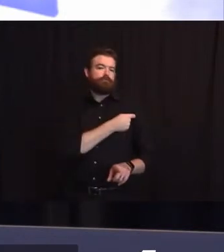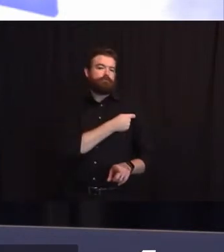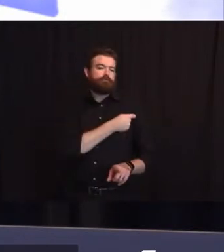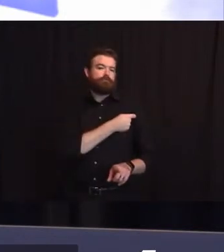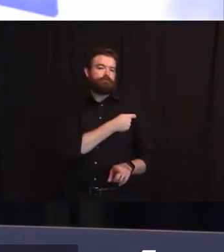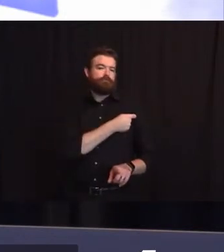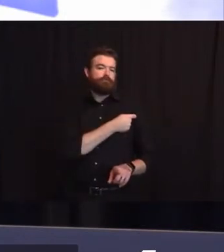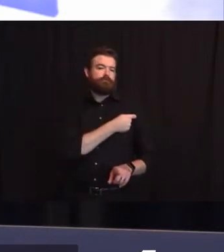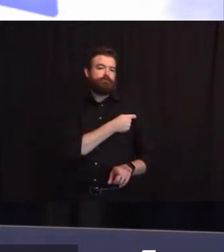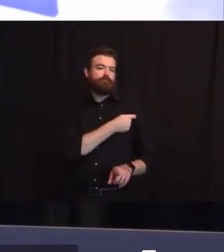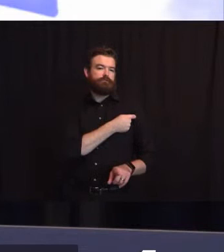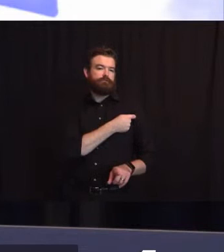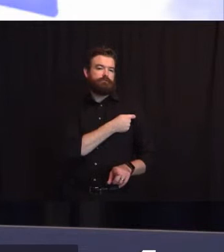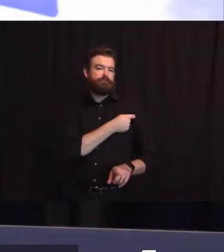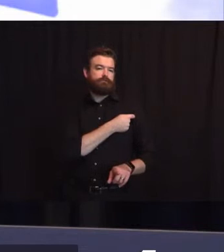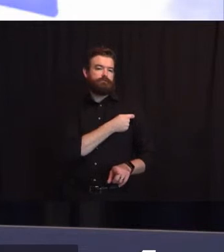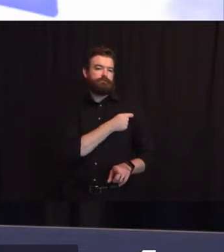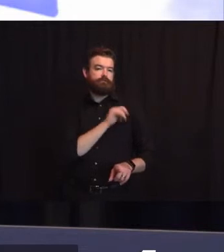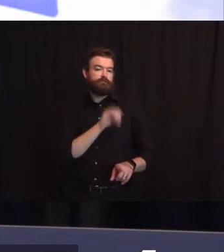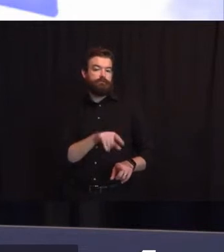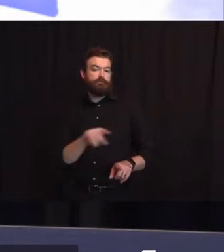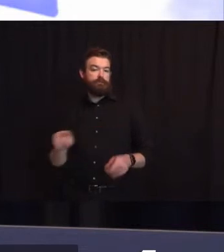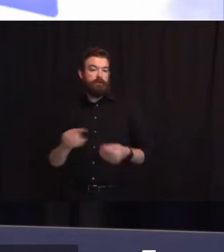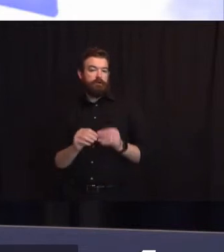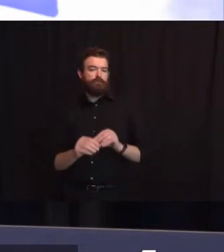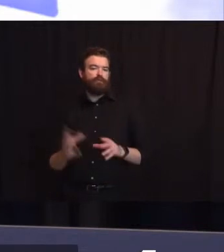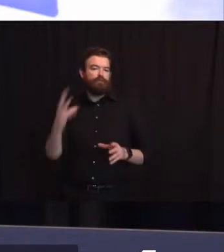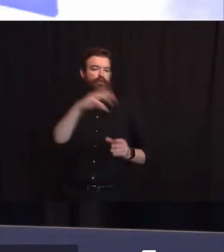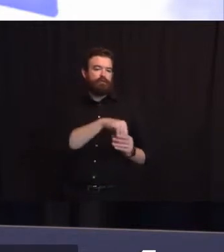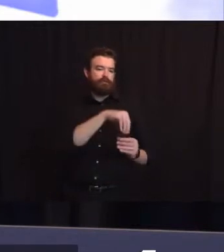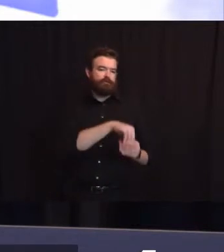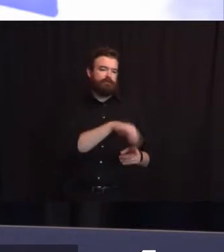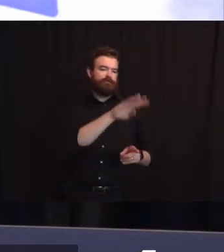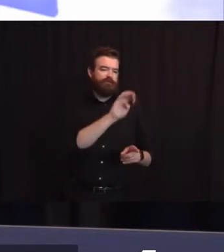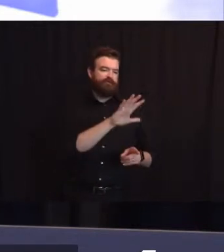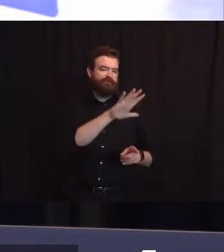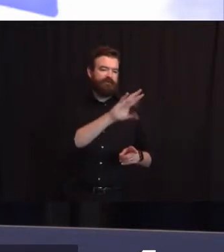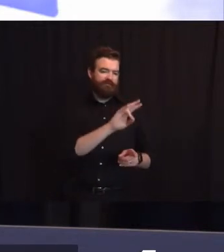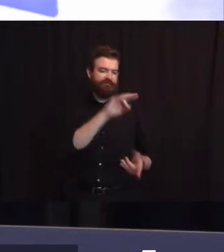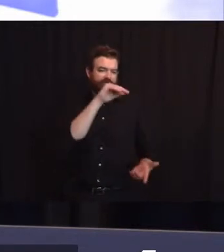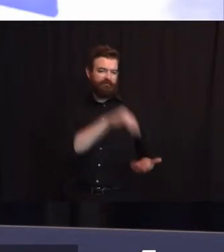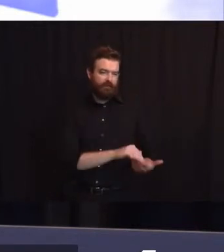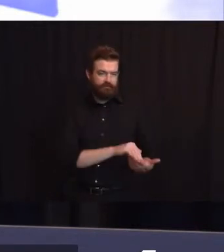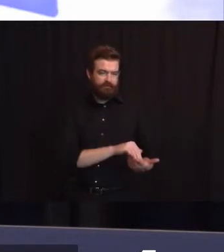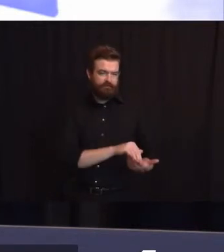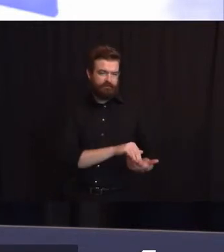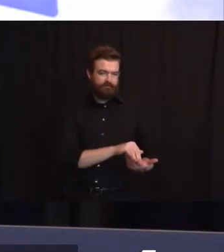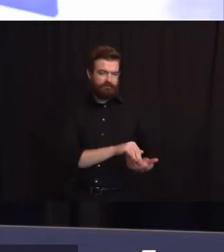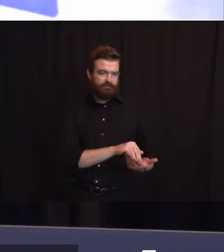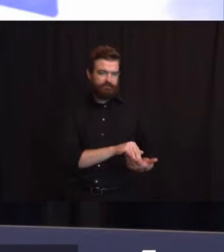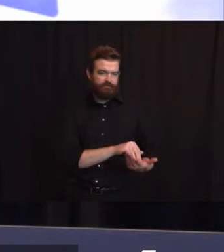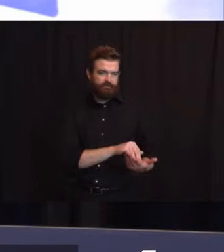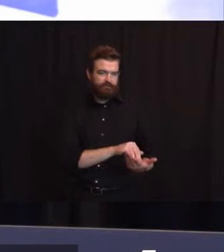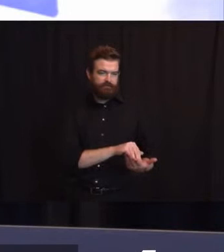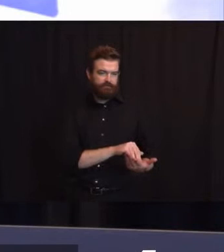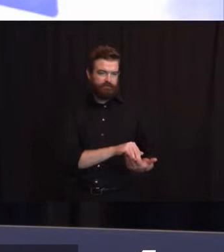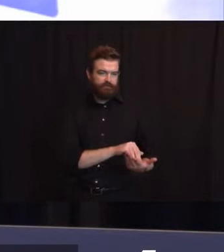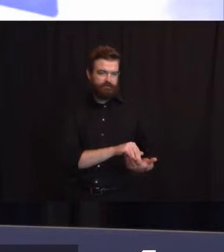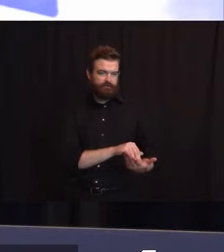457,000 in that age group, or about 4.6% of that age group have been started their